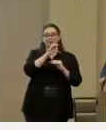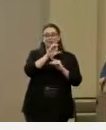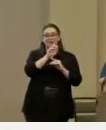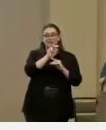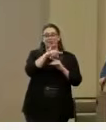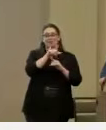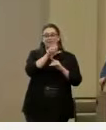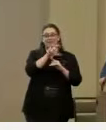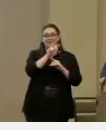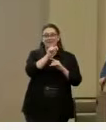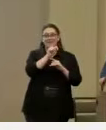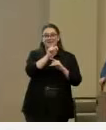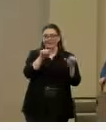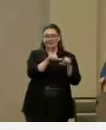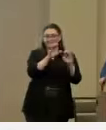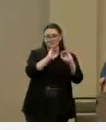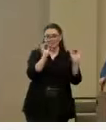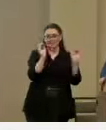go on here.